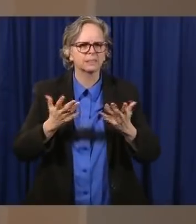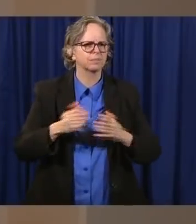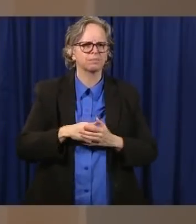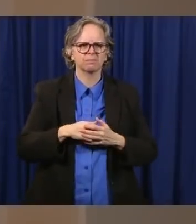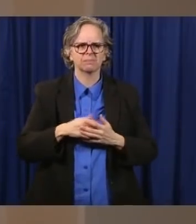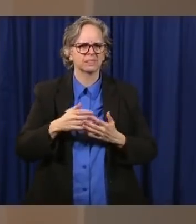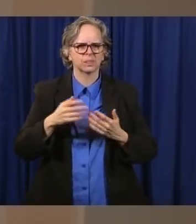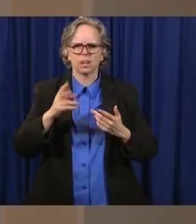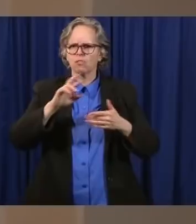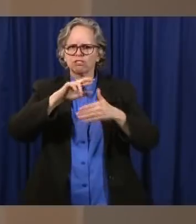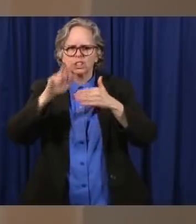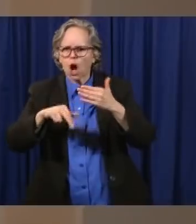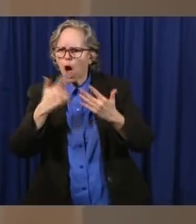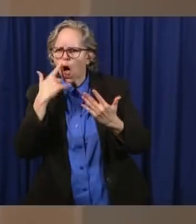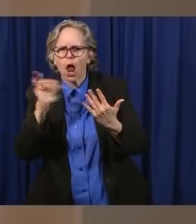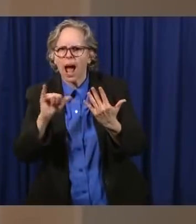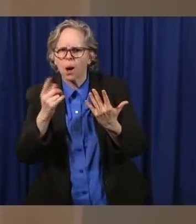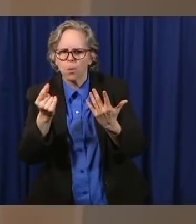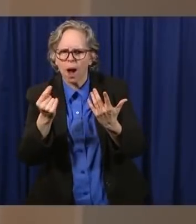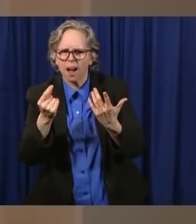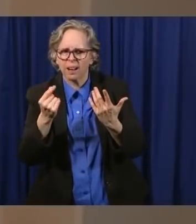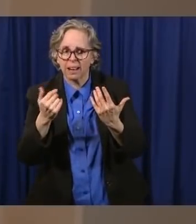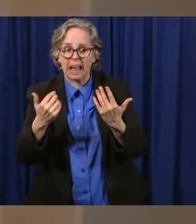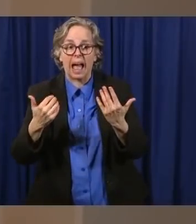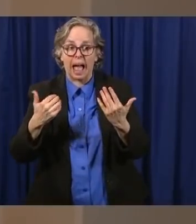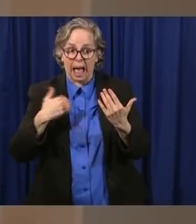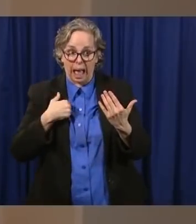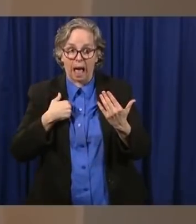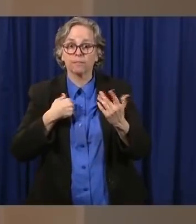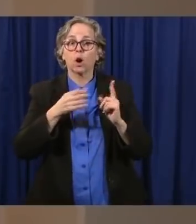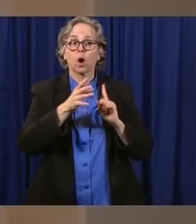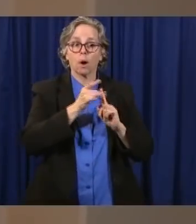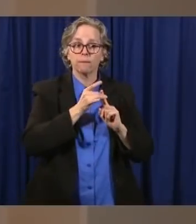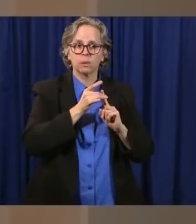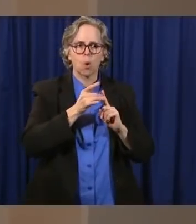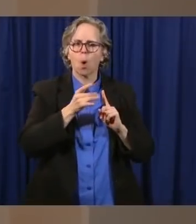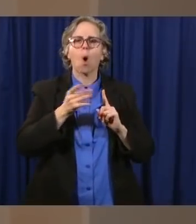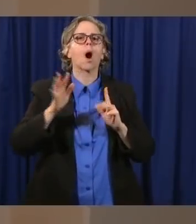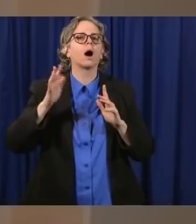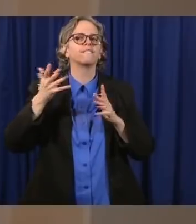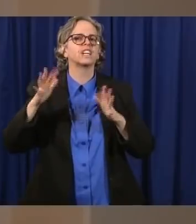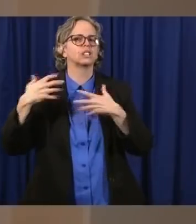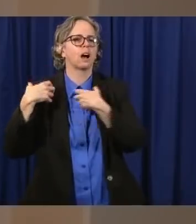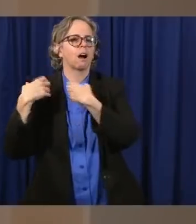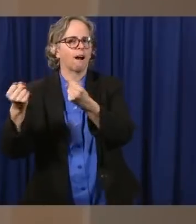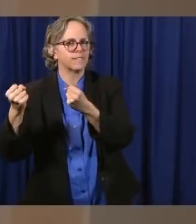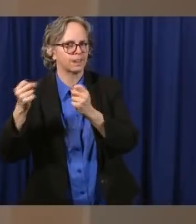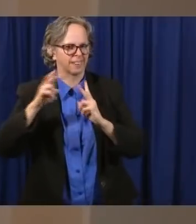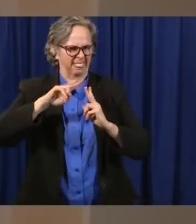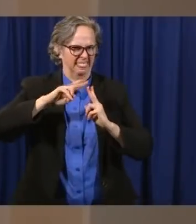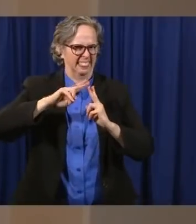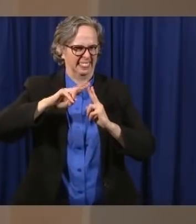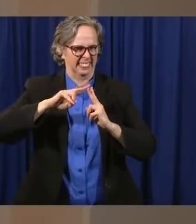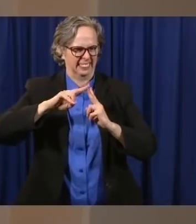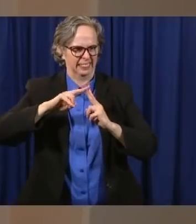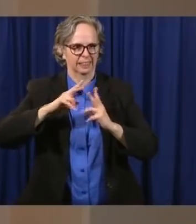that you have COVID or that you've recovered from it, and then how we can help those people